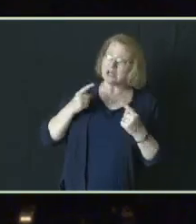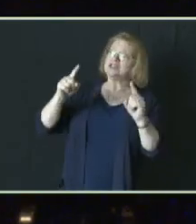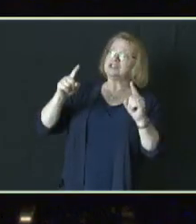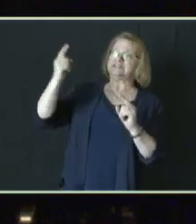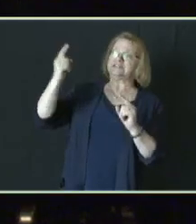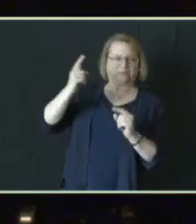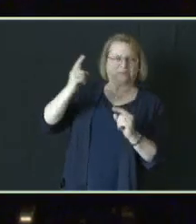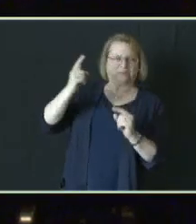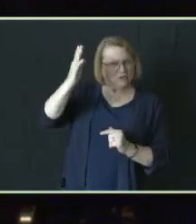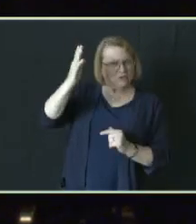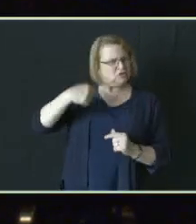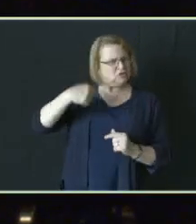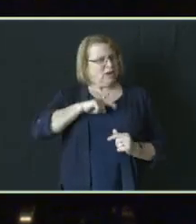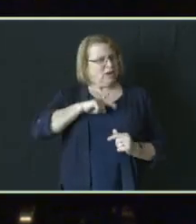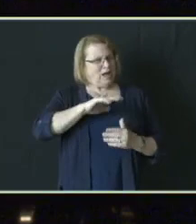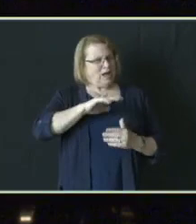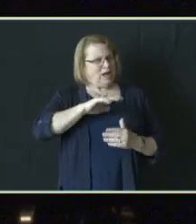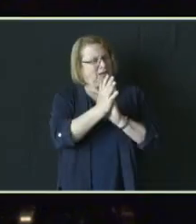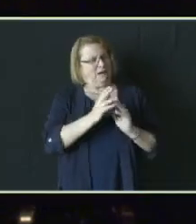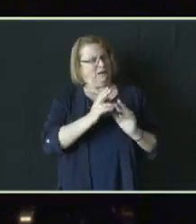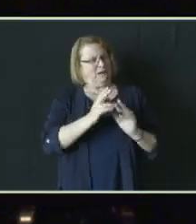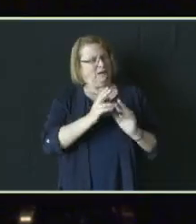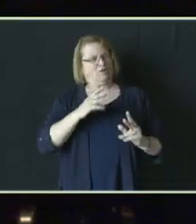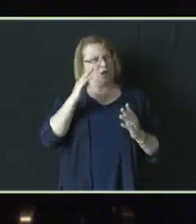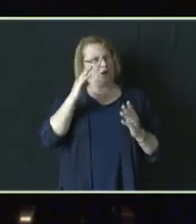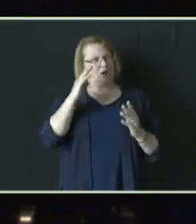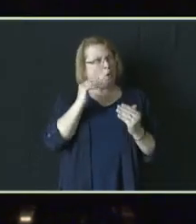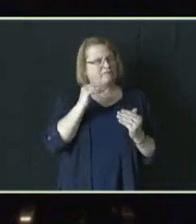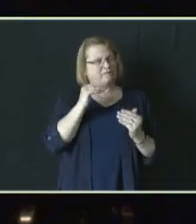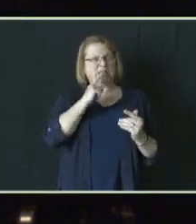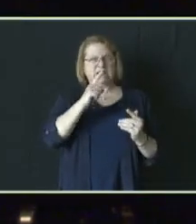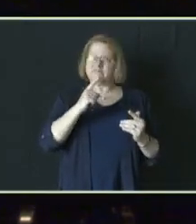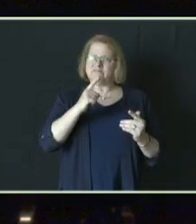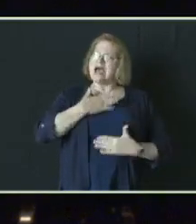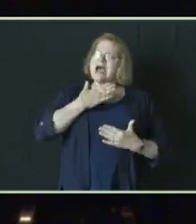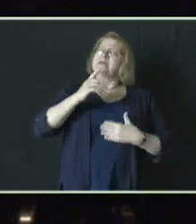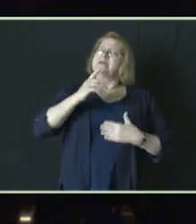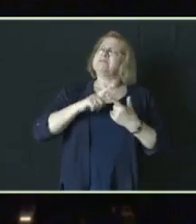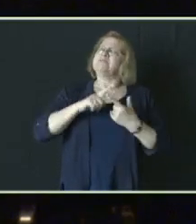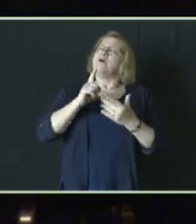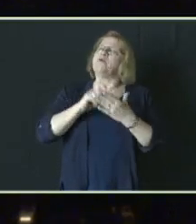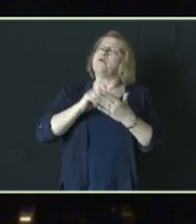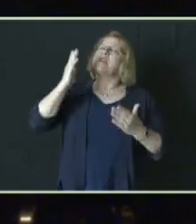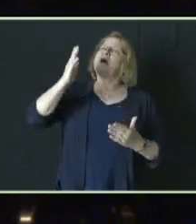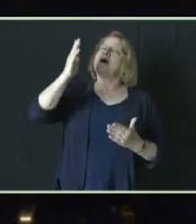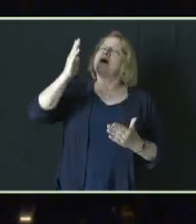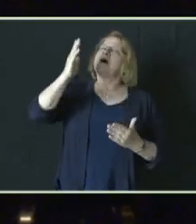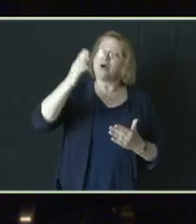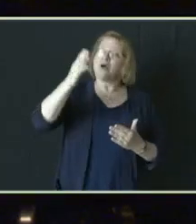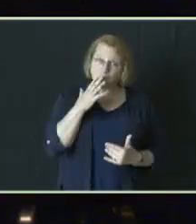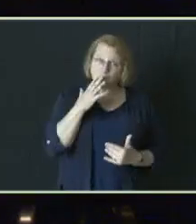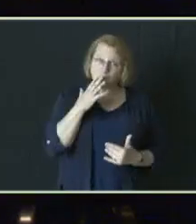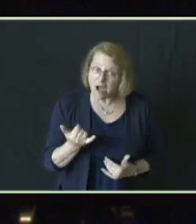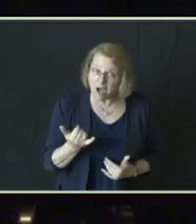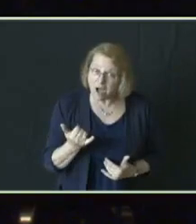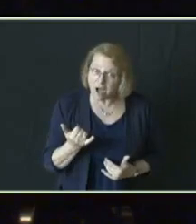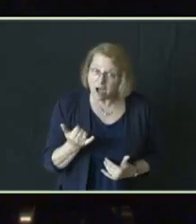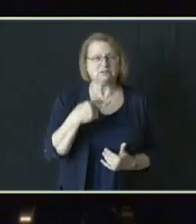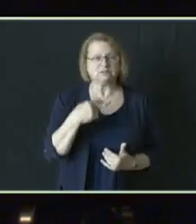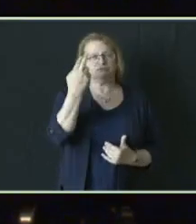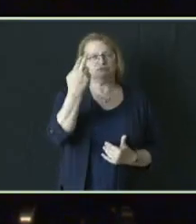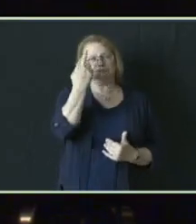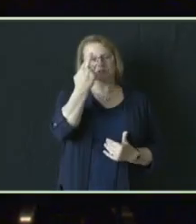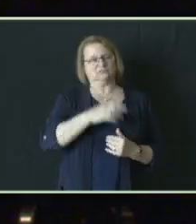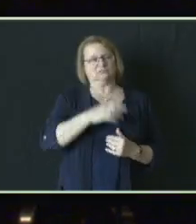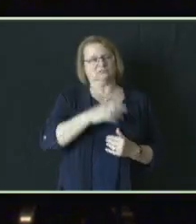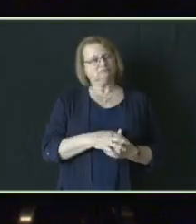be exceedingly hopeful, even cheery, about the future. Why? Two reasons.